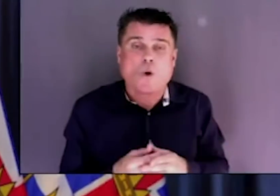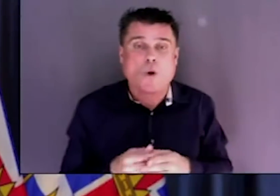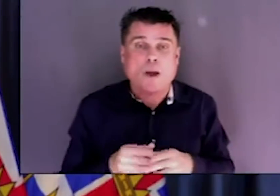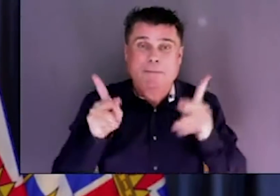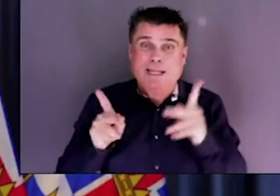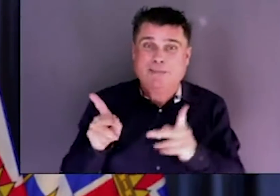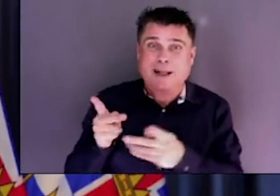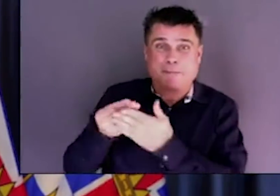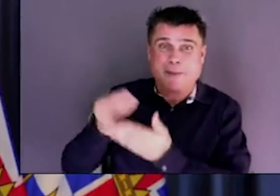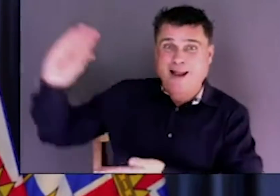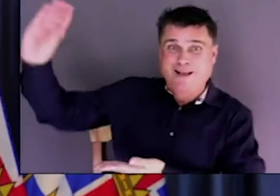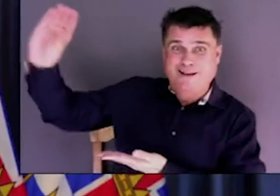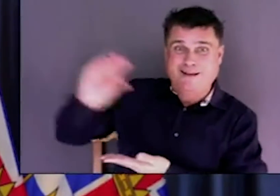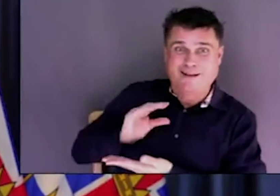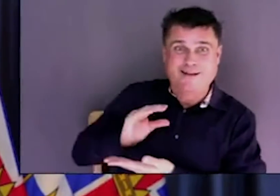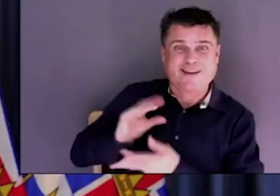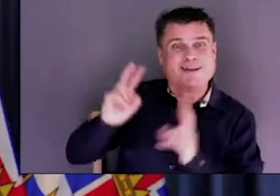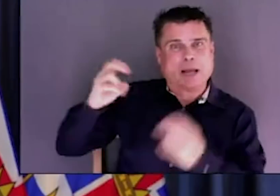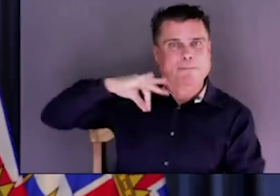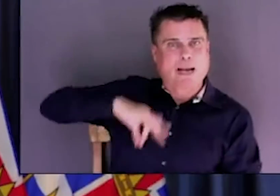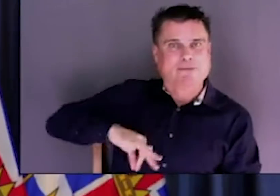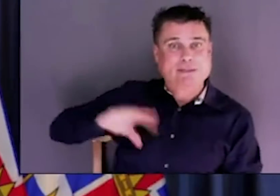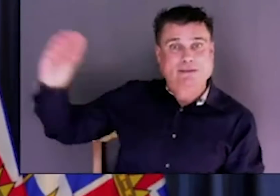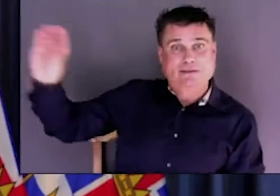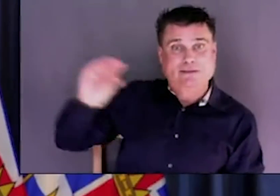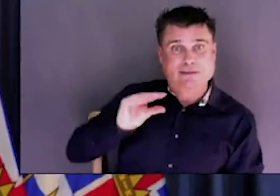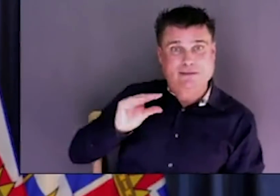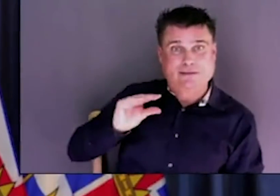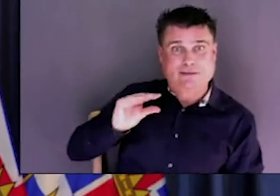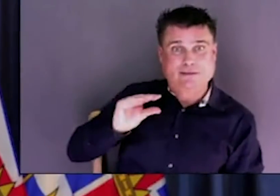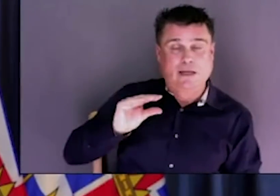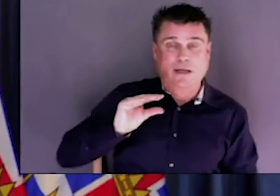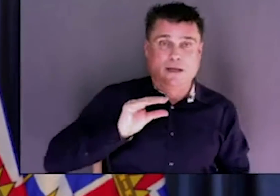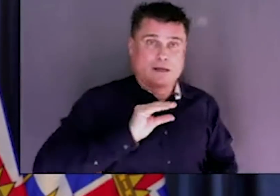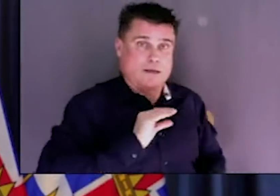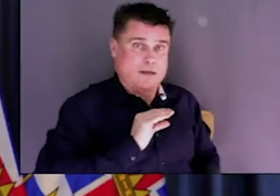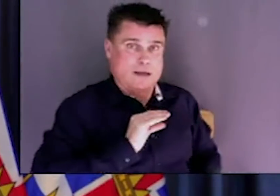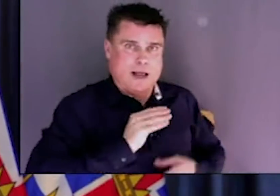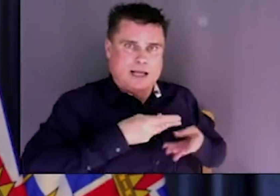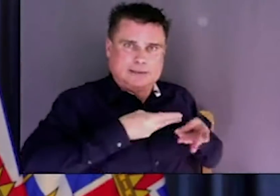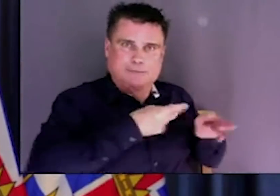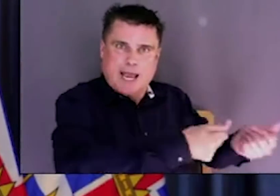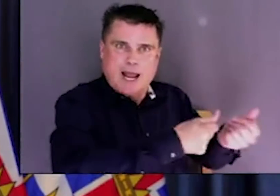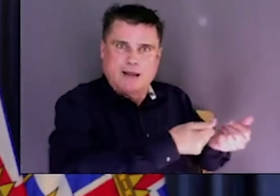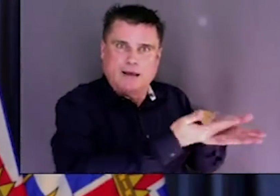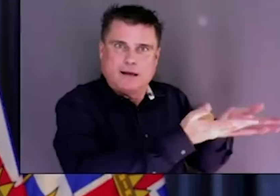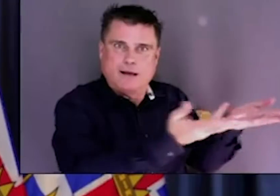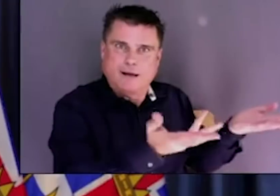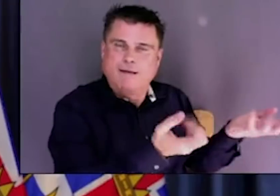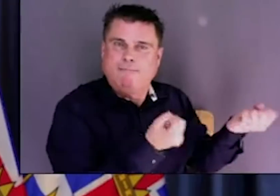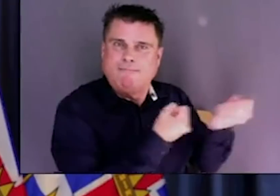be provincial sales tax that will be collected. There will be GST, or the federal tax